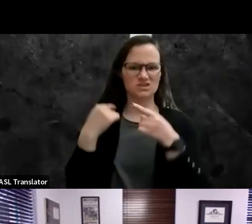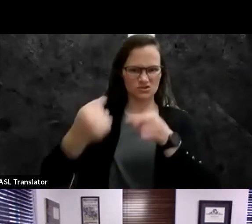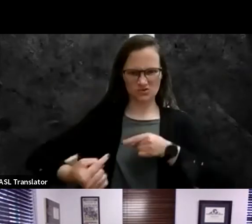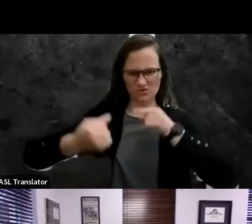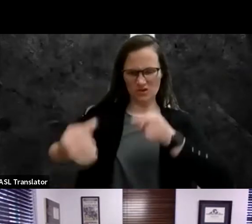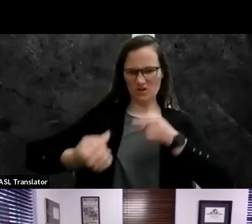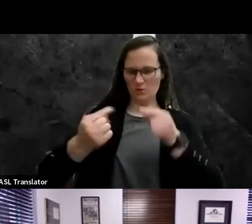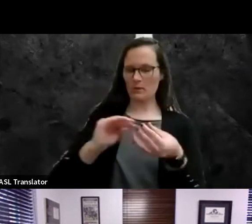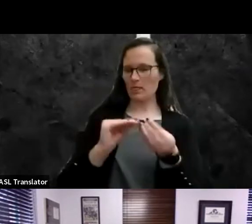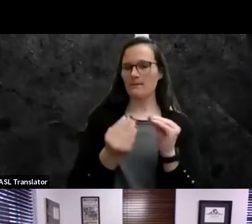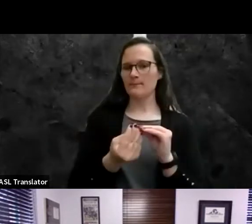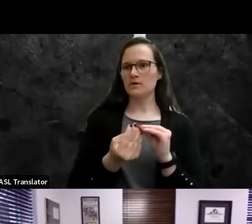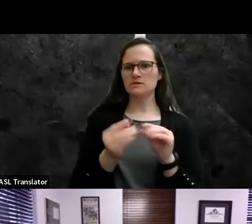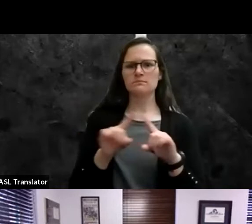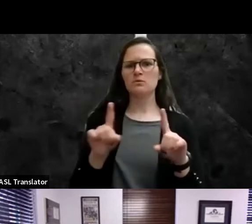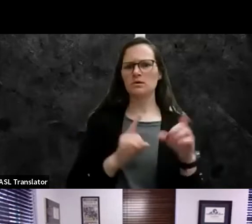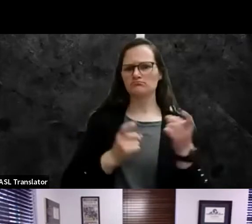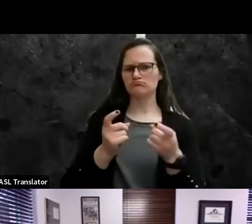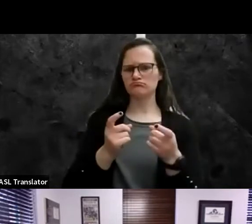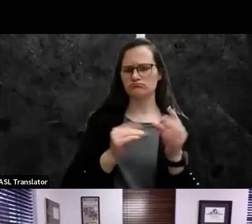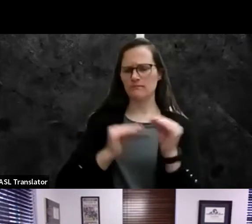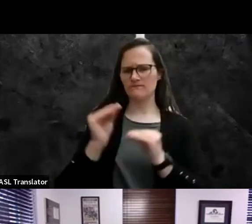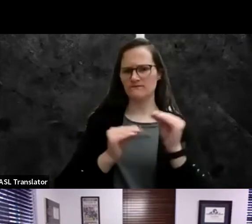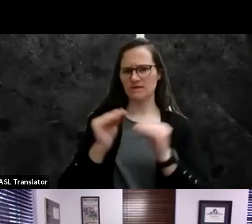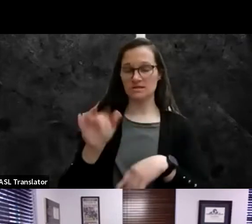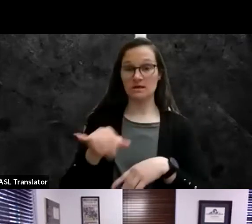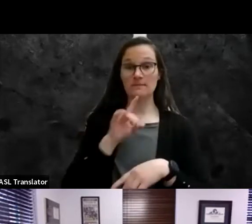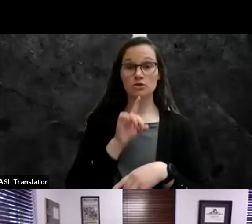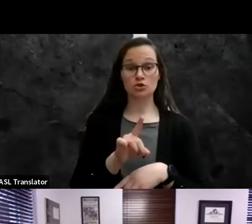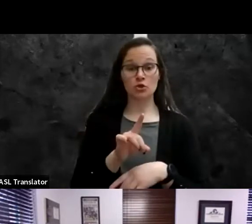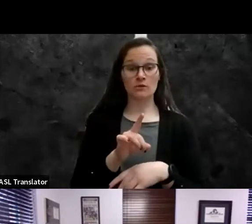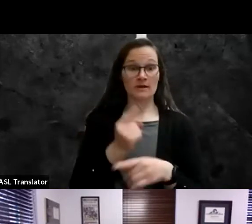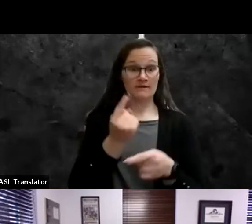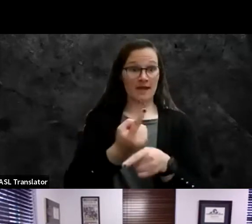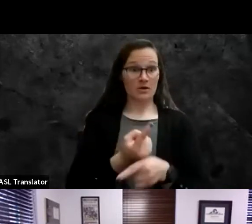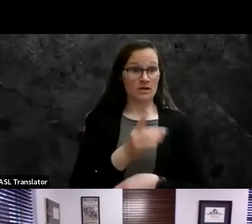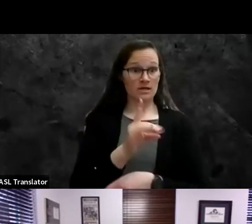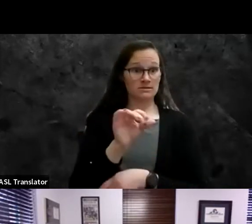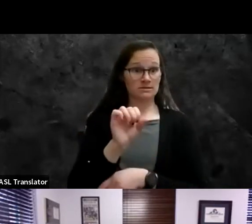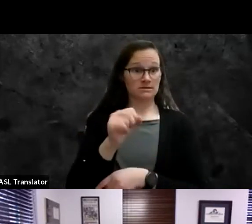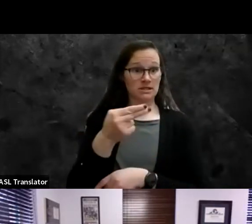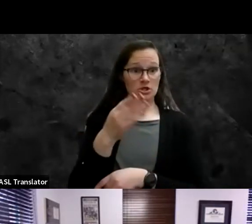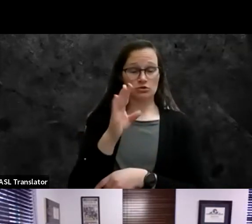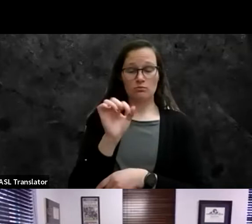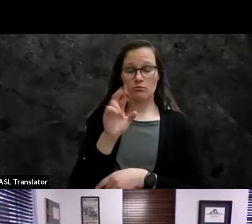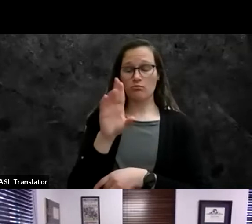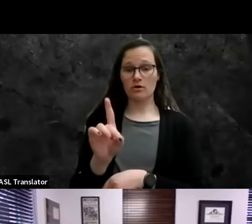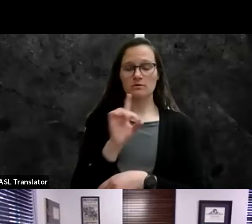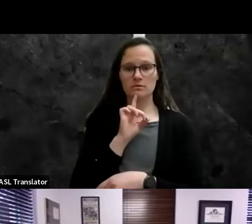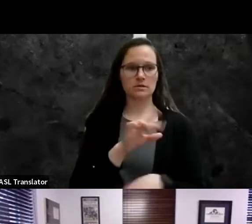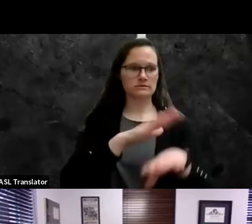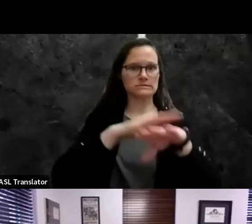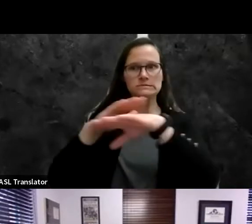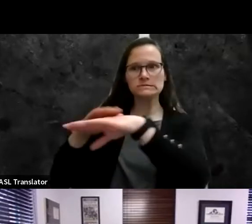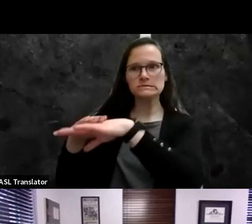getting data out. It's very important that we have accurate dashboards, and we alert a variety of people